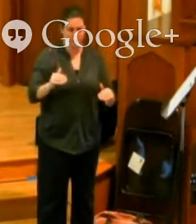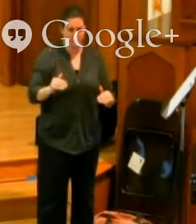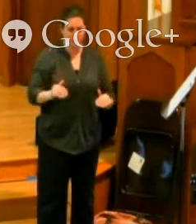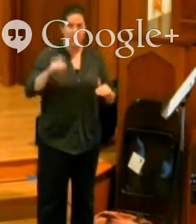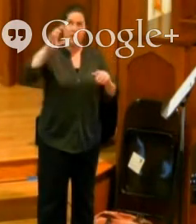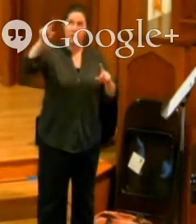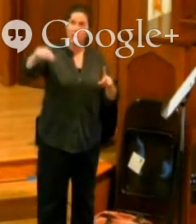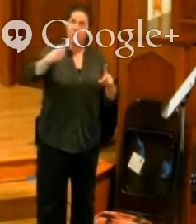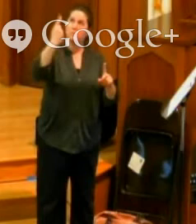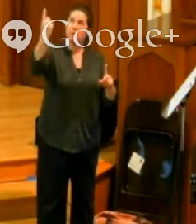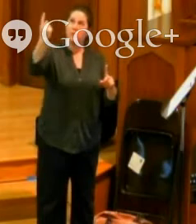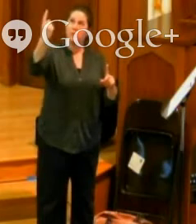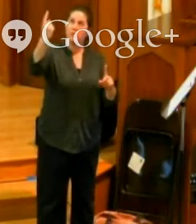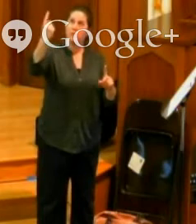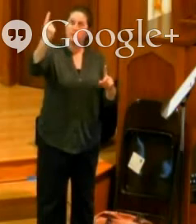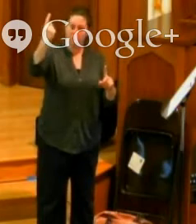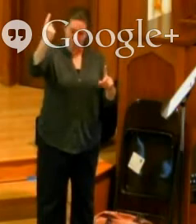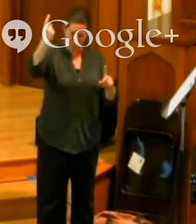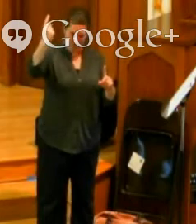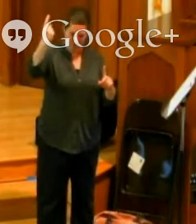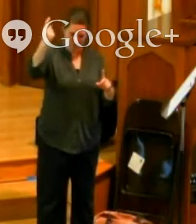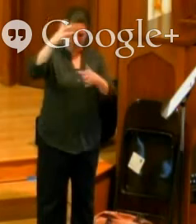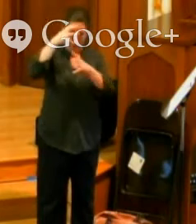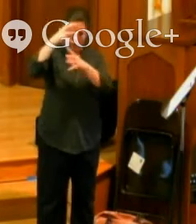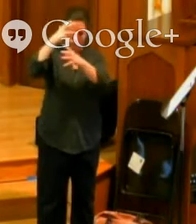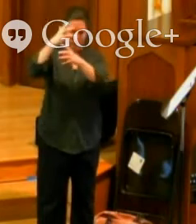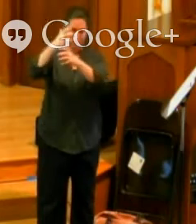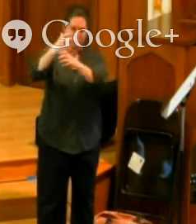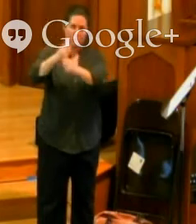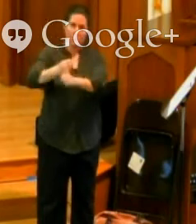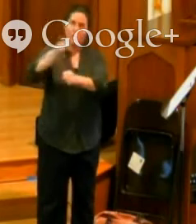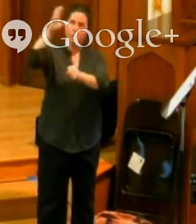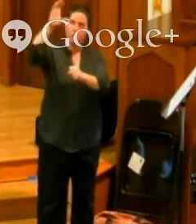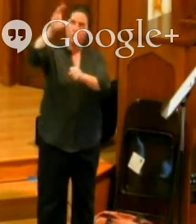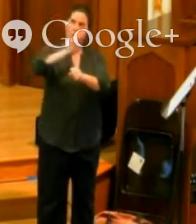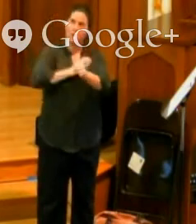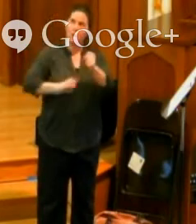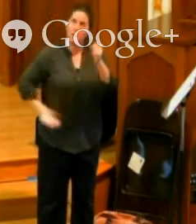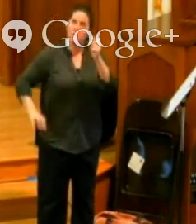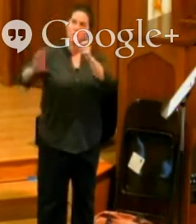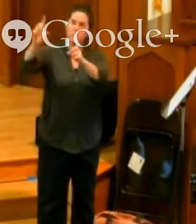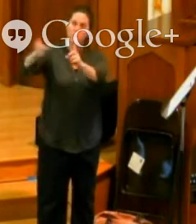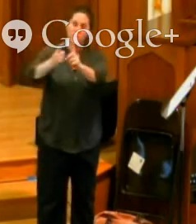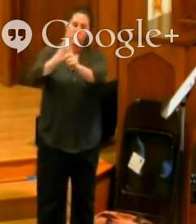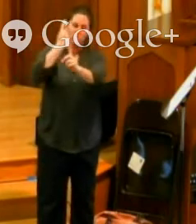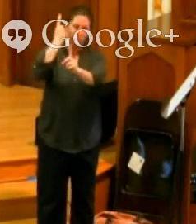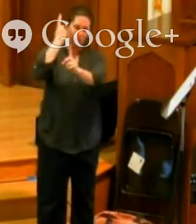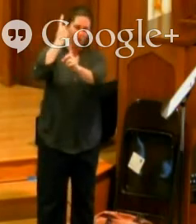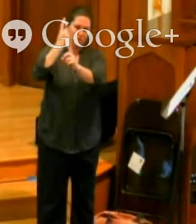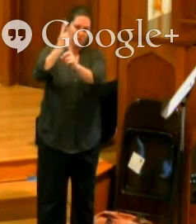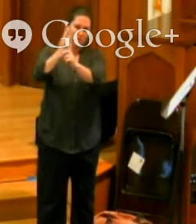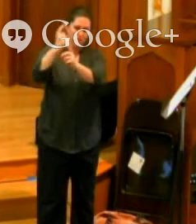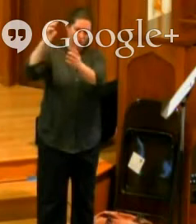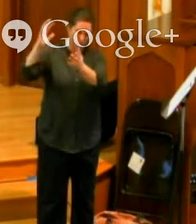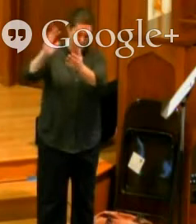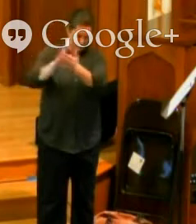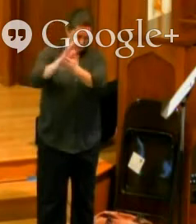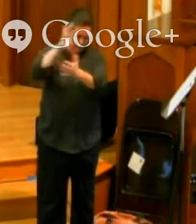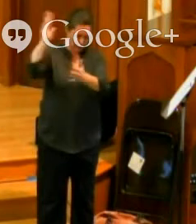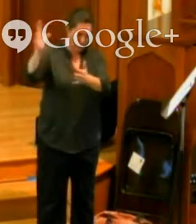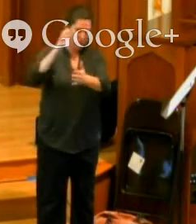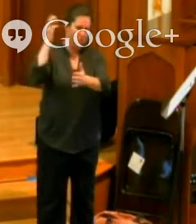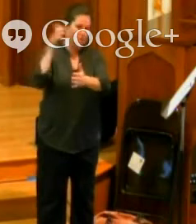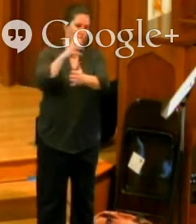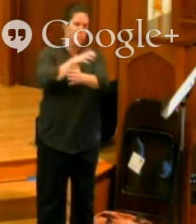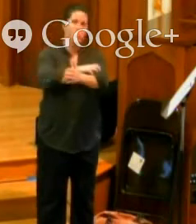alone I place my trust and find my glory in the power